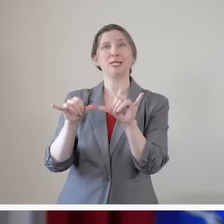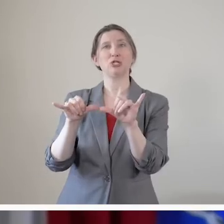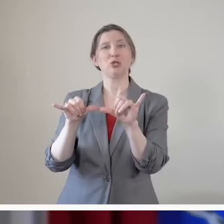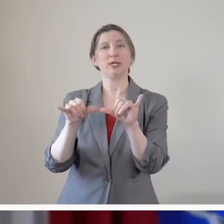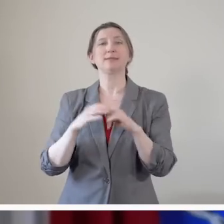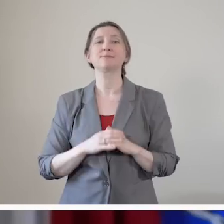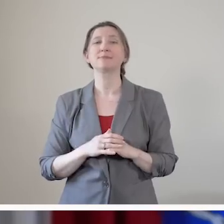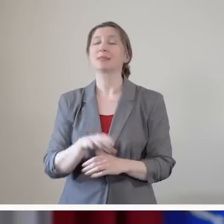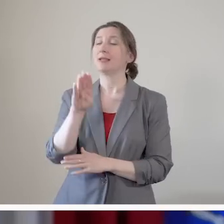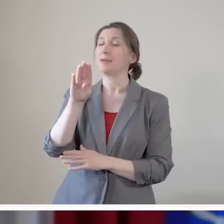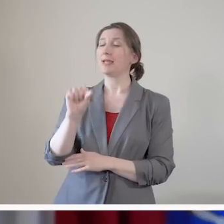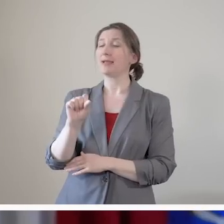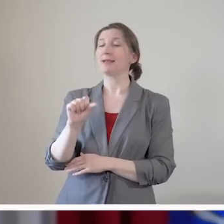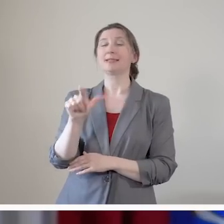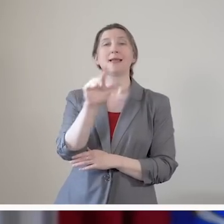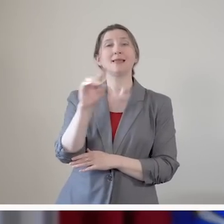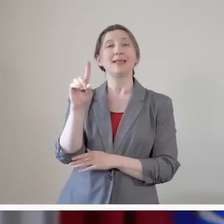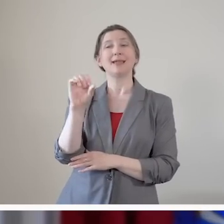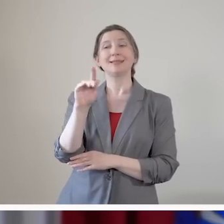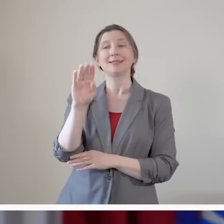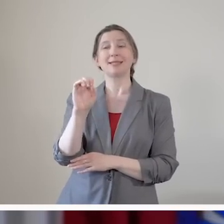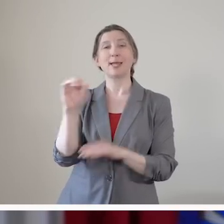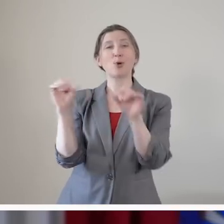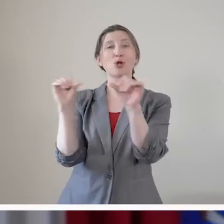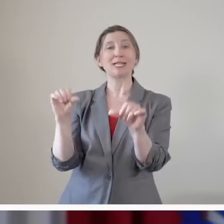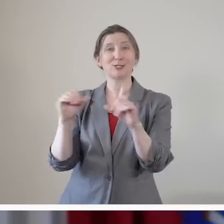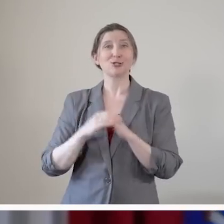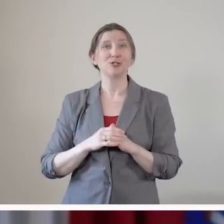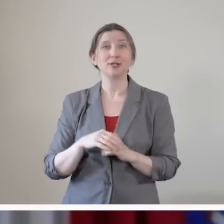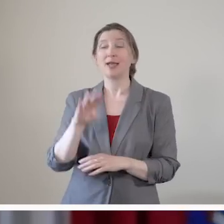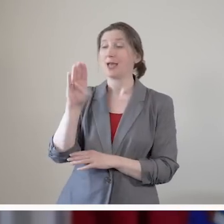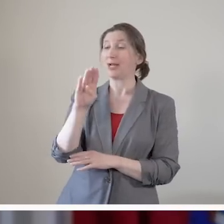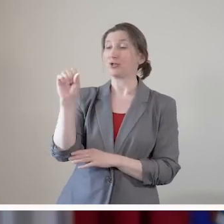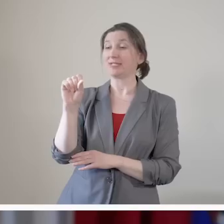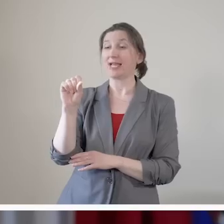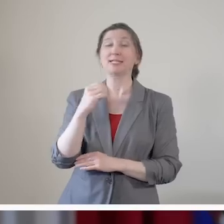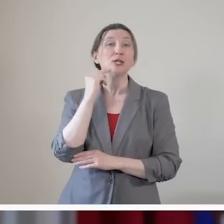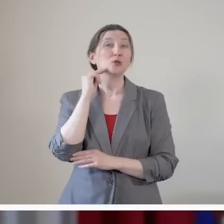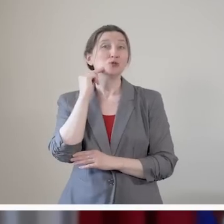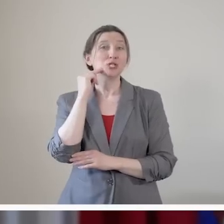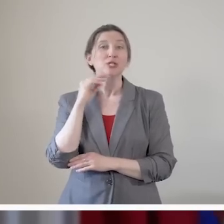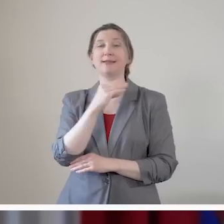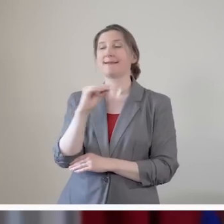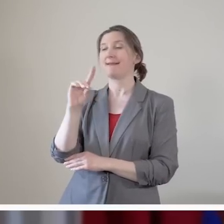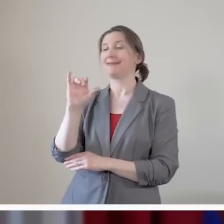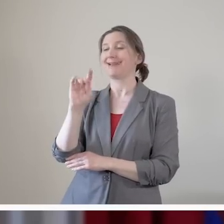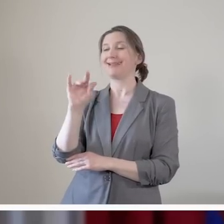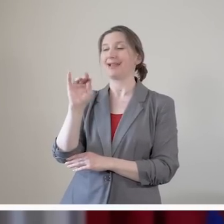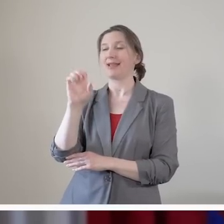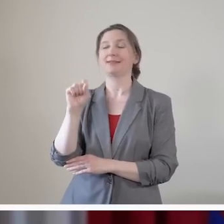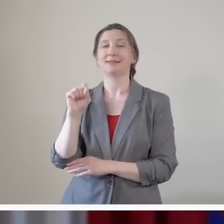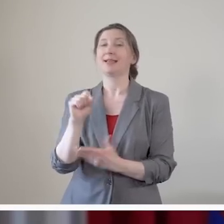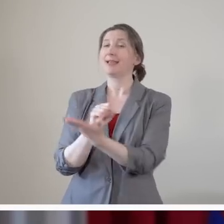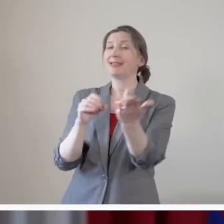Systems Engineering, Bachelor of Science, Landscape Architecture, and Bachelor of Science, Nutrition and Dietetics.